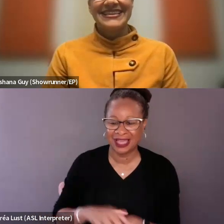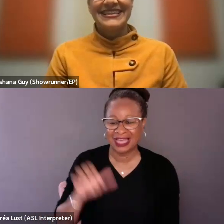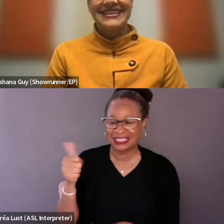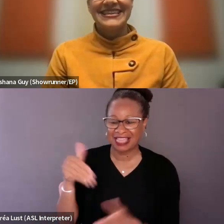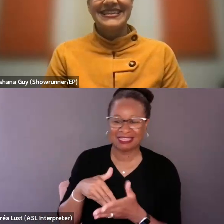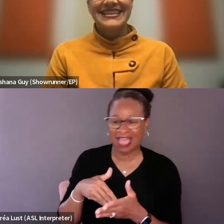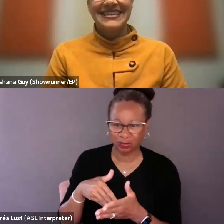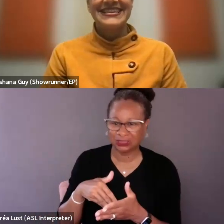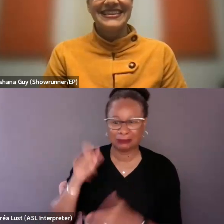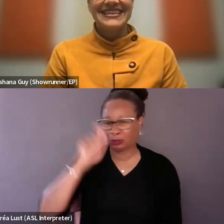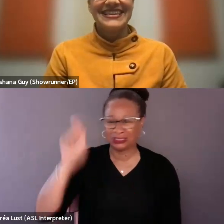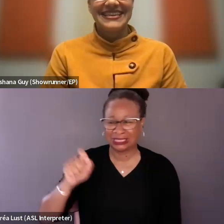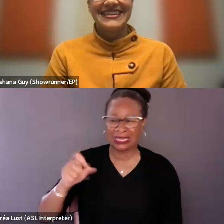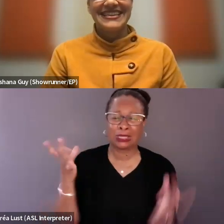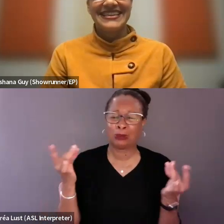10,000% humidity.